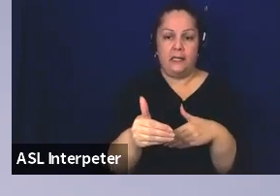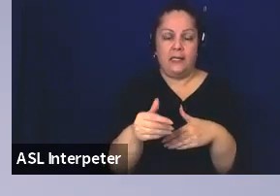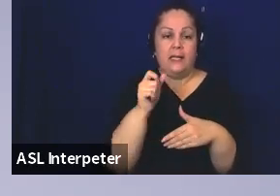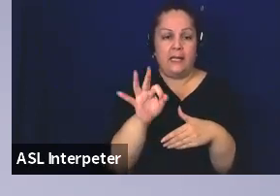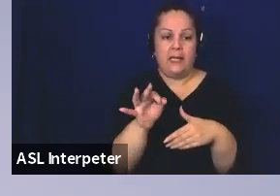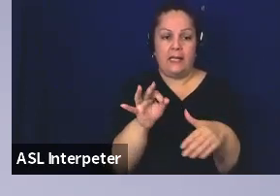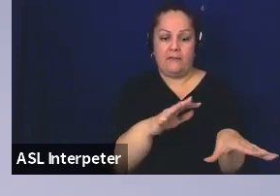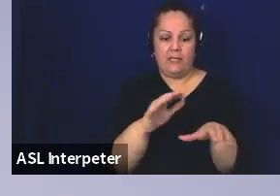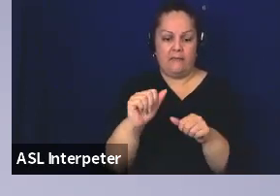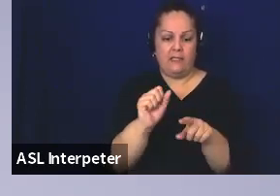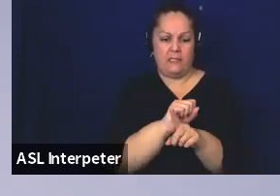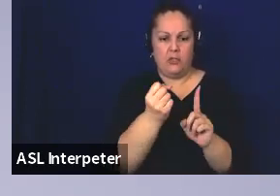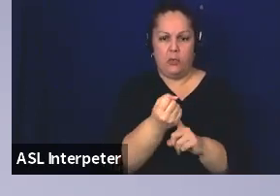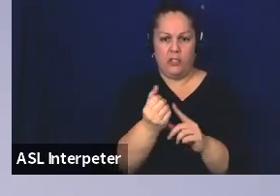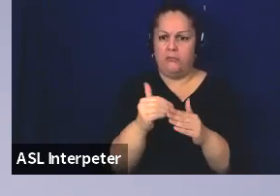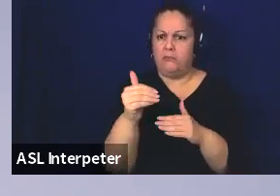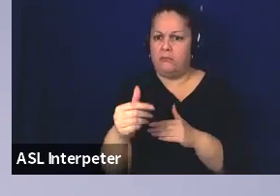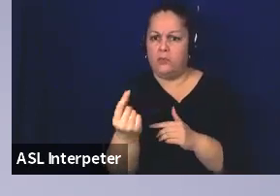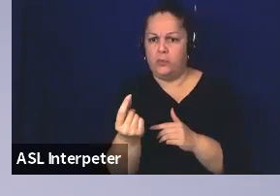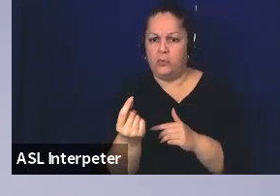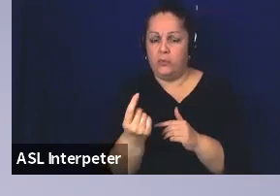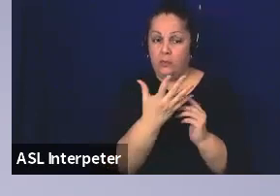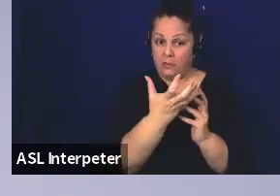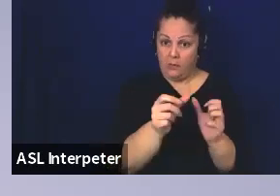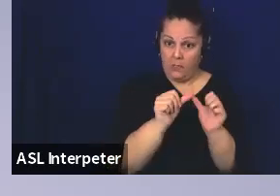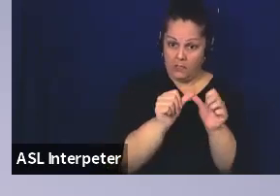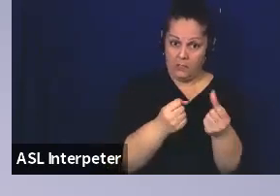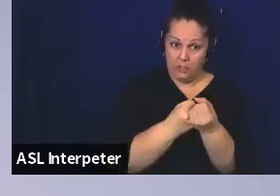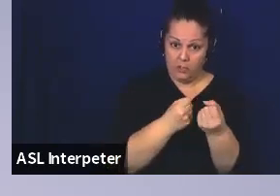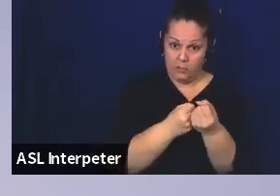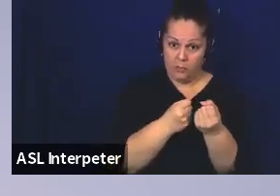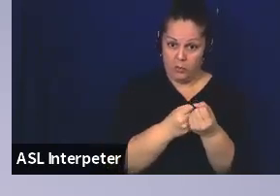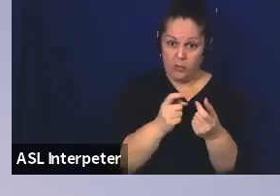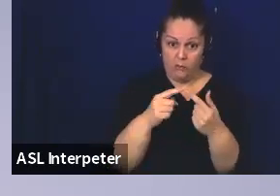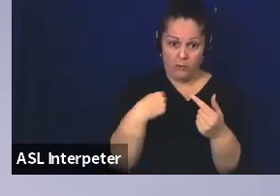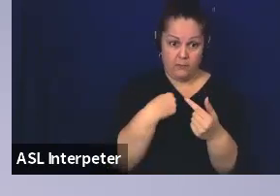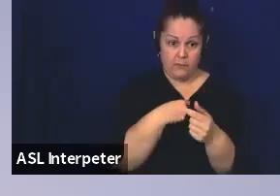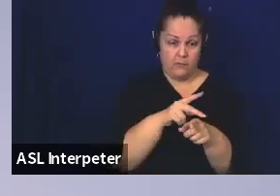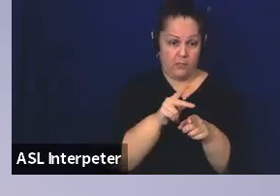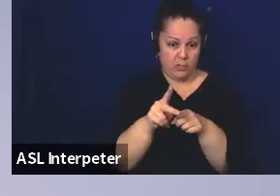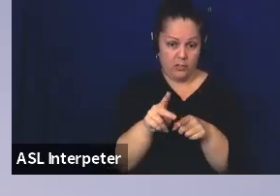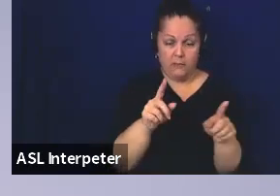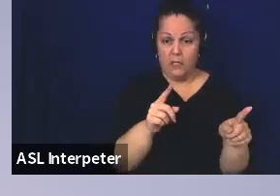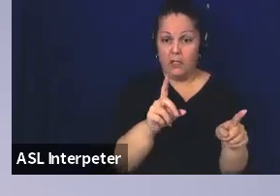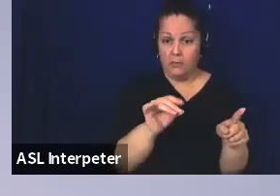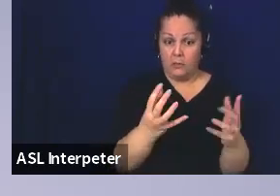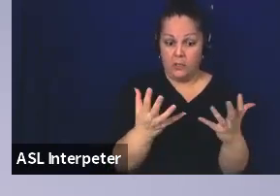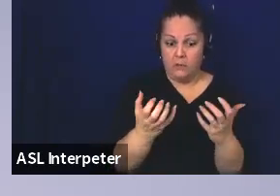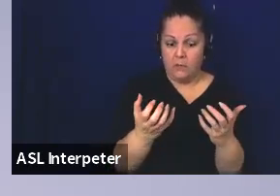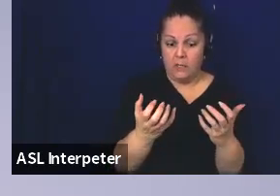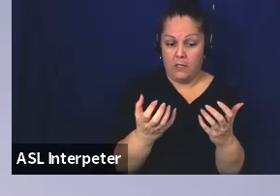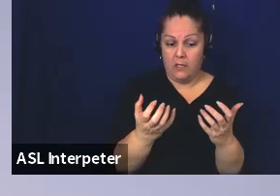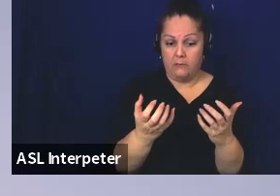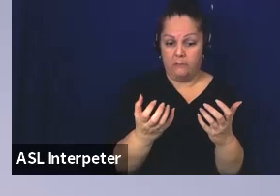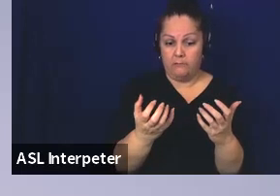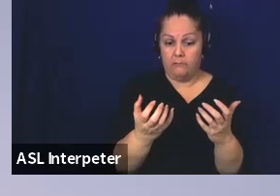left their situation? Do they want continued support from the stakeholder? Do they want to get